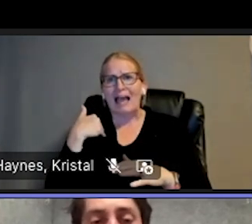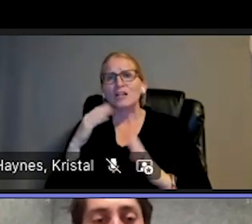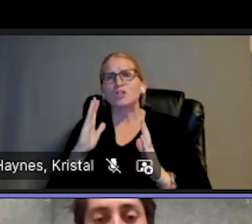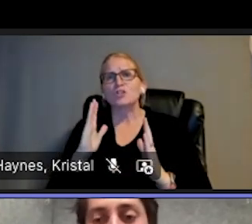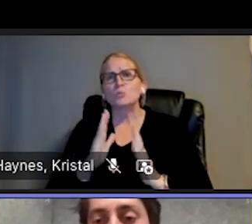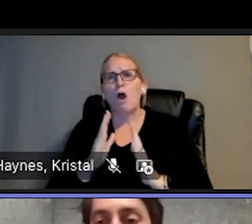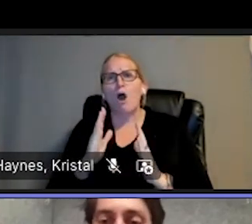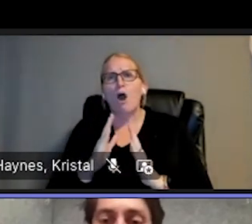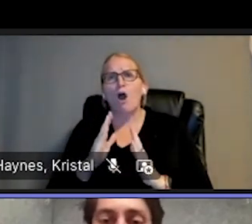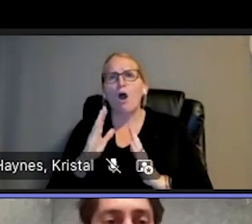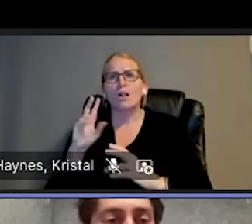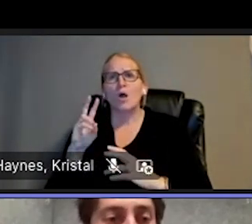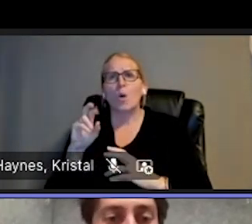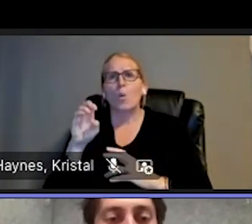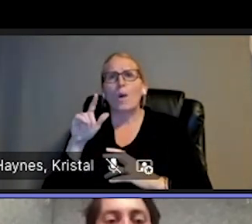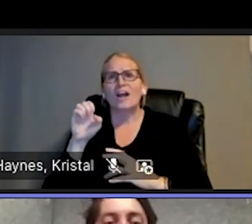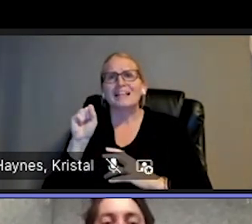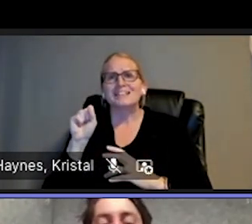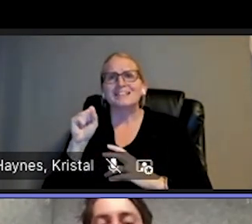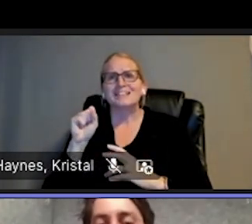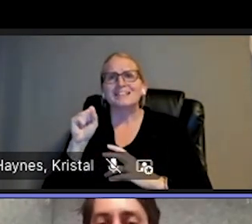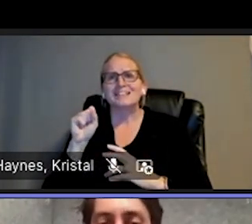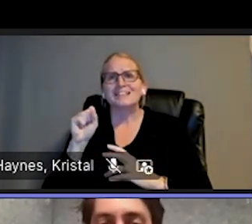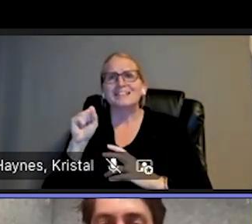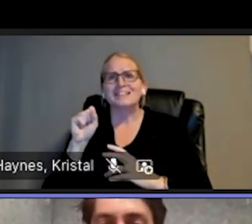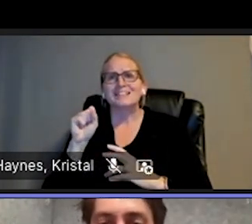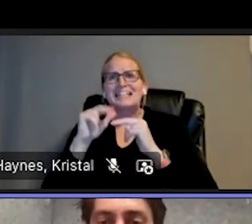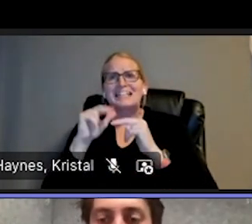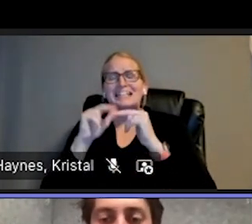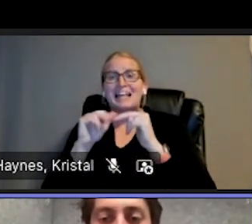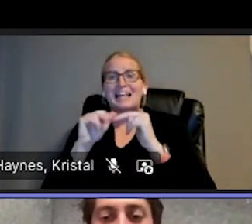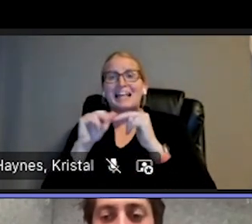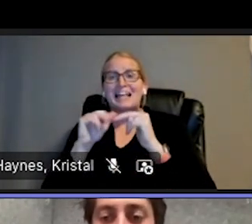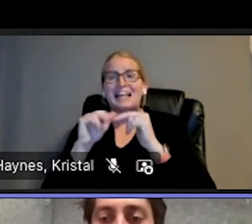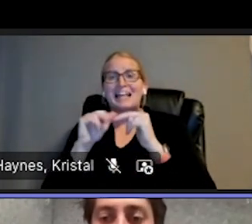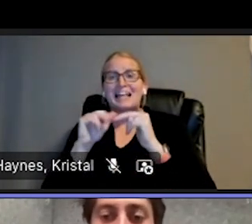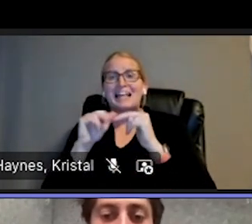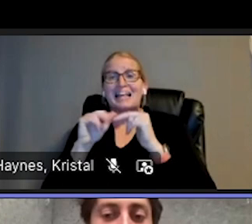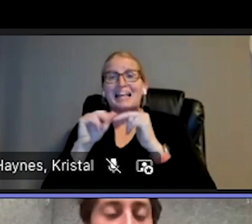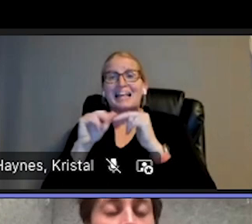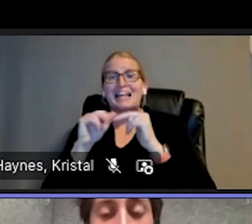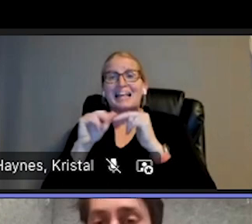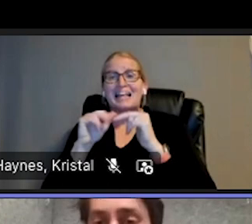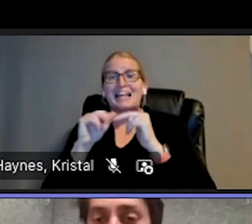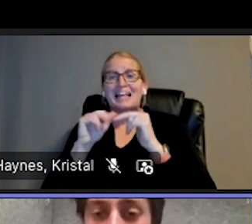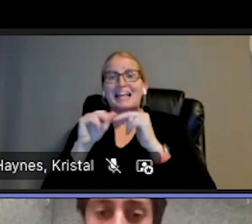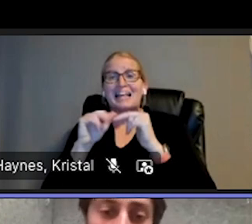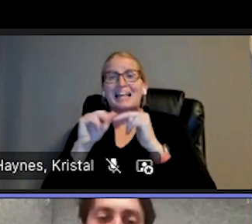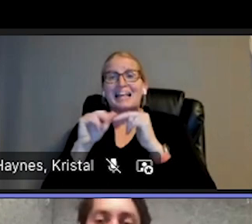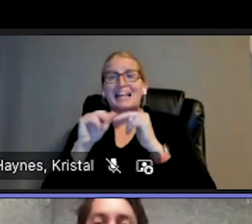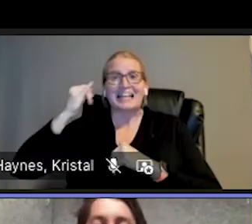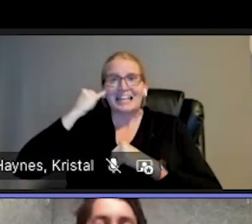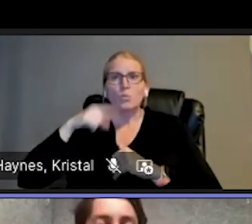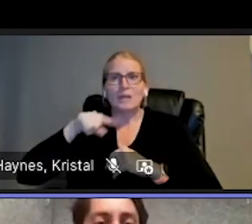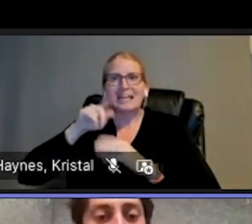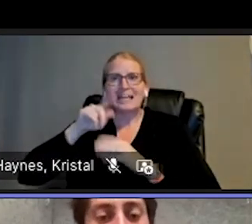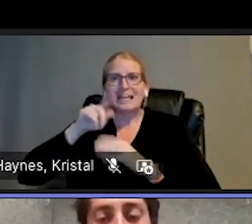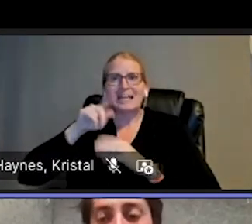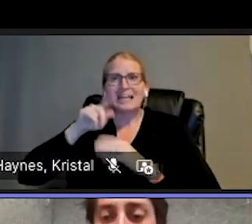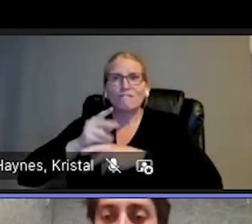tall, can make really efficient progress towards closing a significant portion of the current mobile wireless